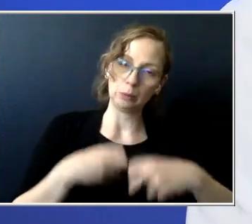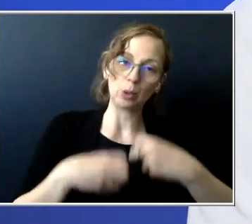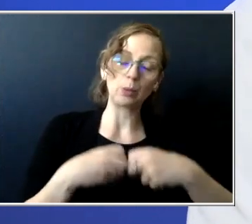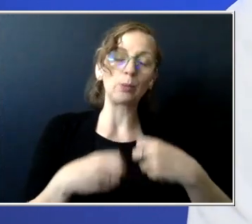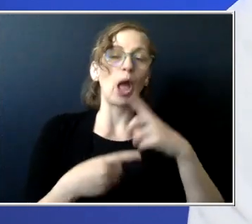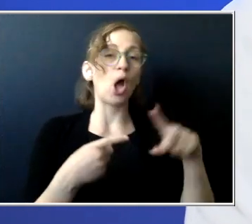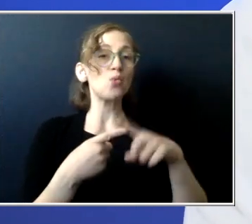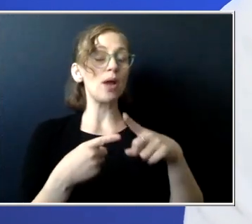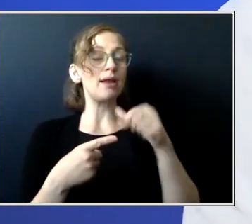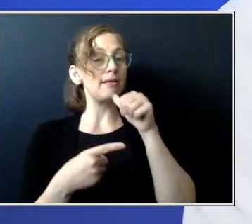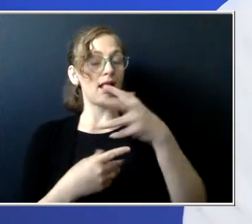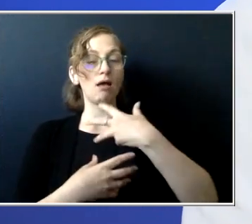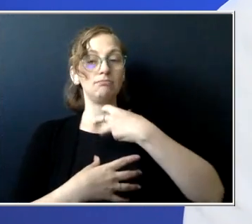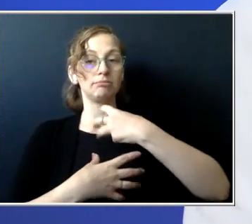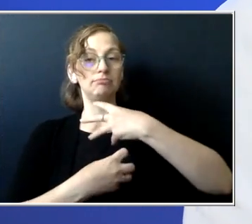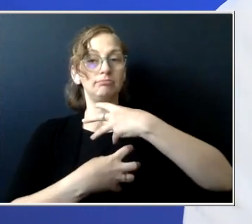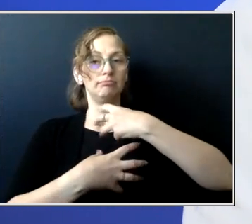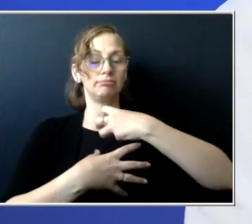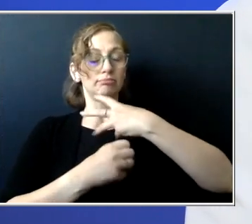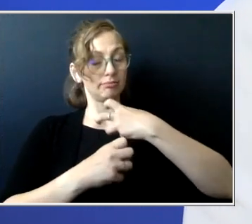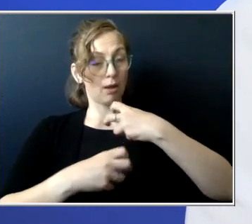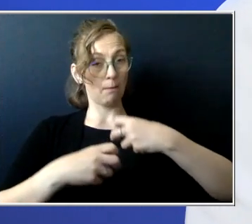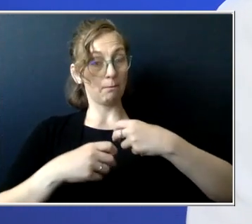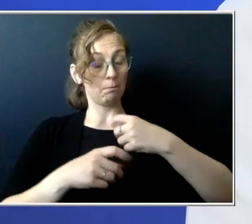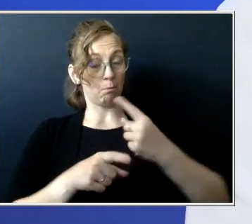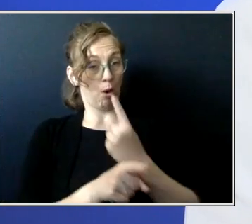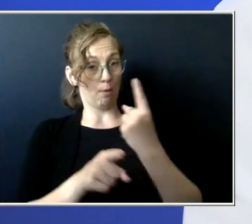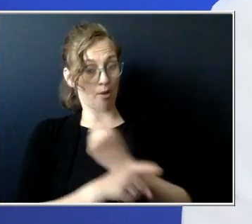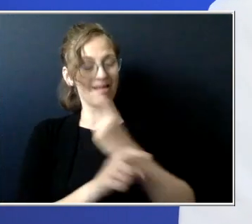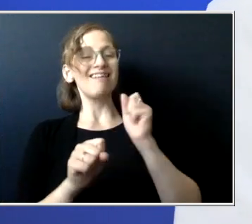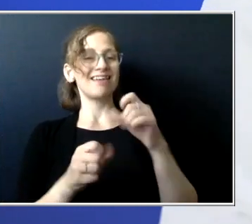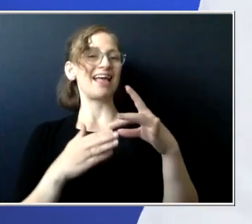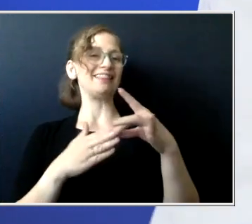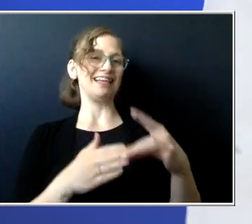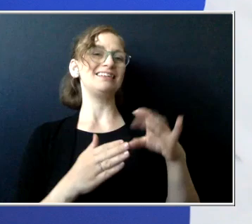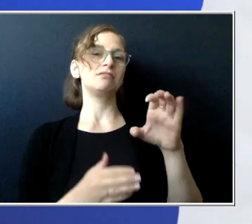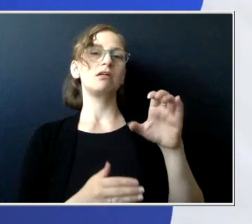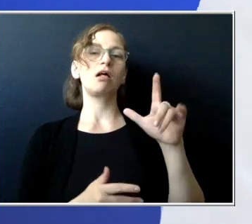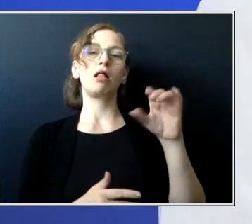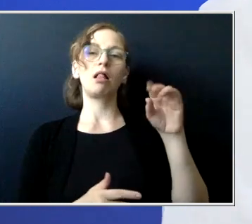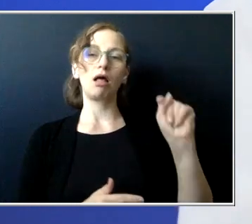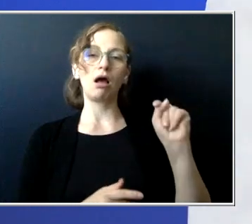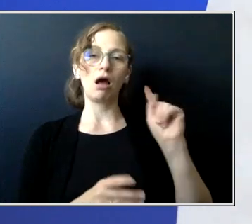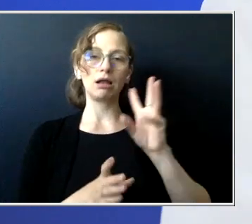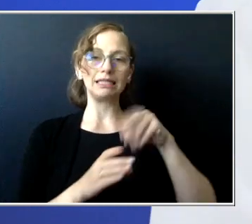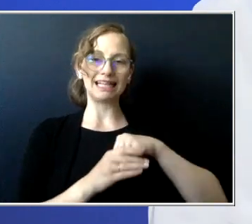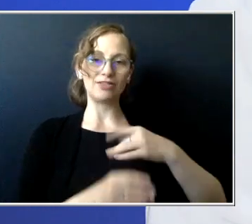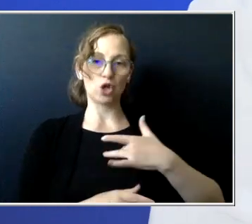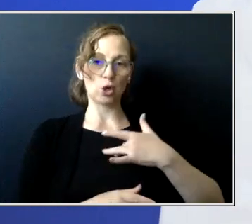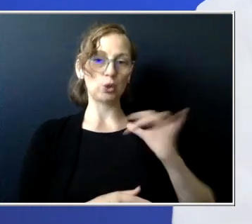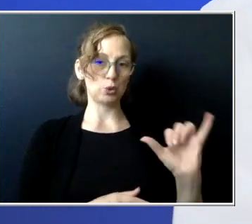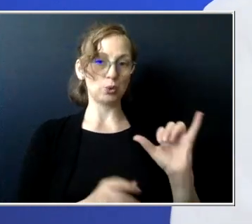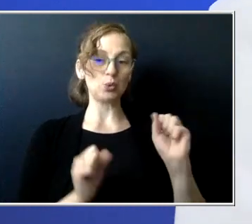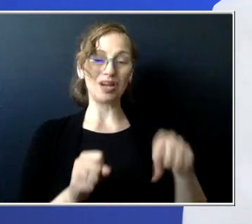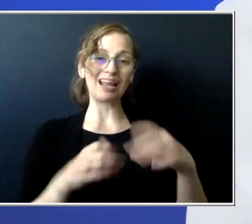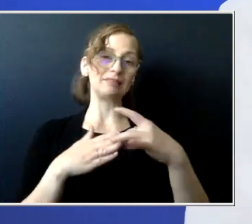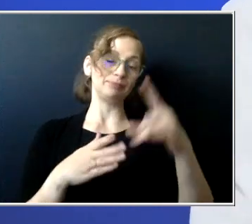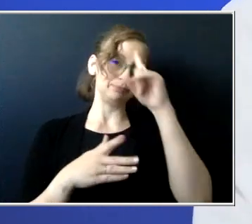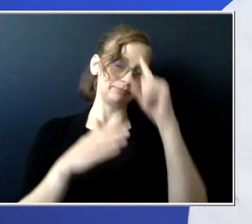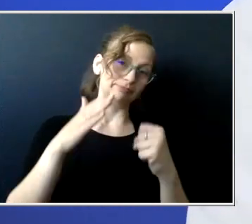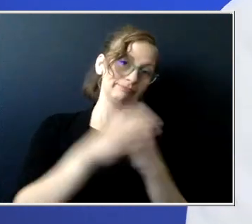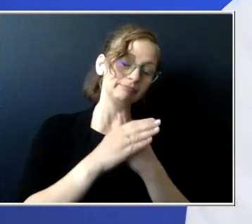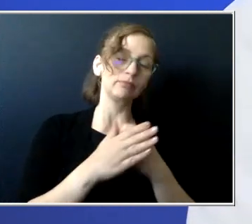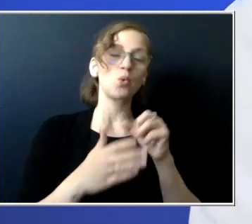can get clots that form inside the heart, and those are potentially life-threatening for embolism, so causing strokes or injuries to your